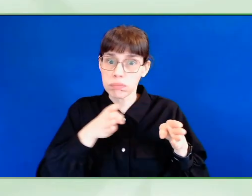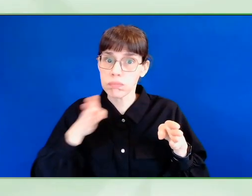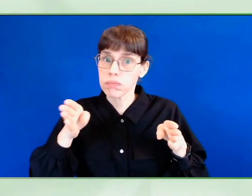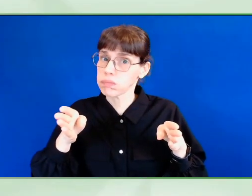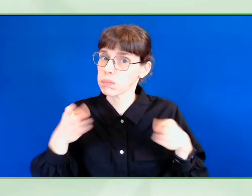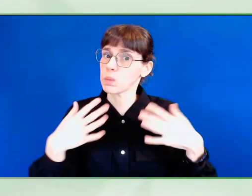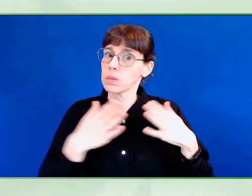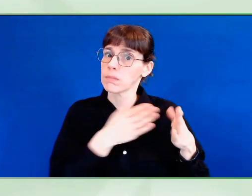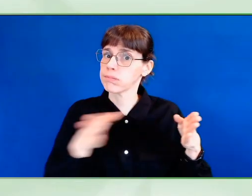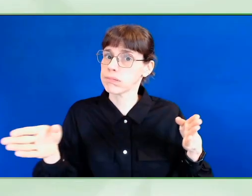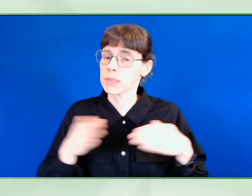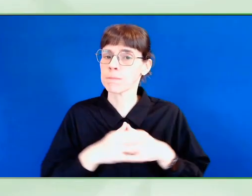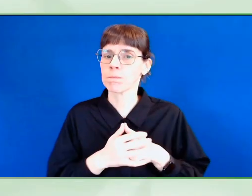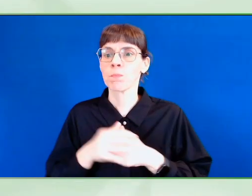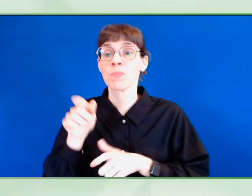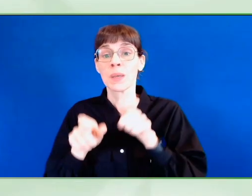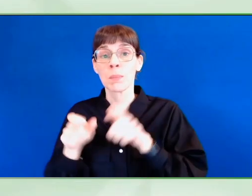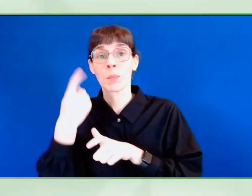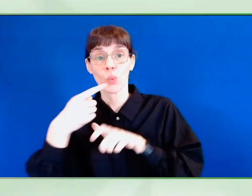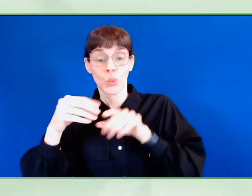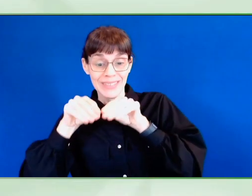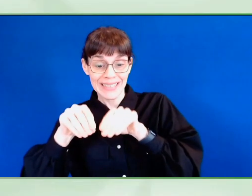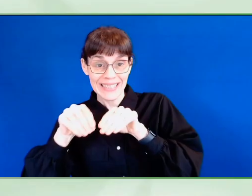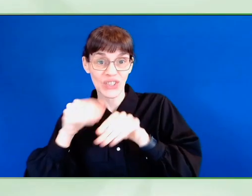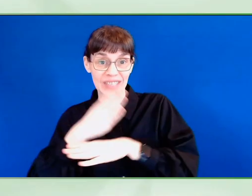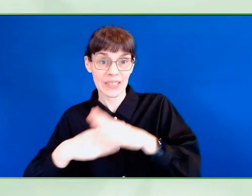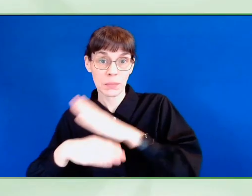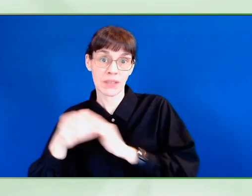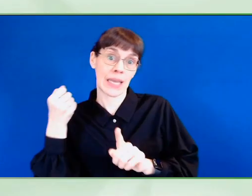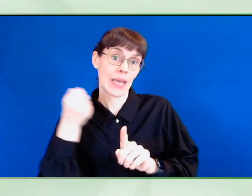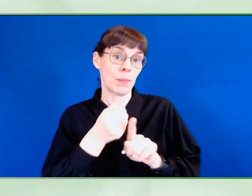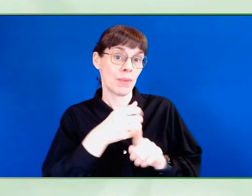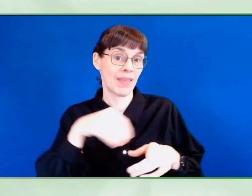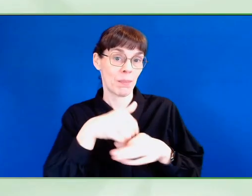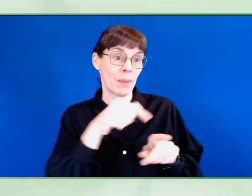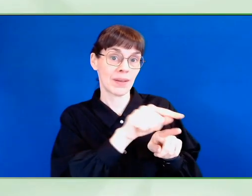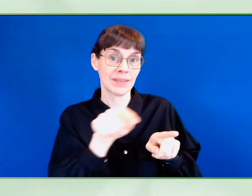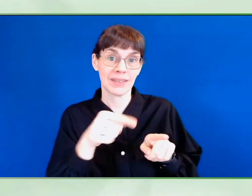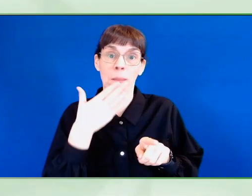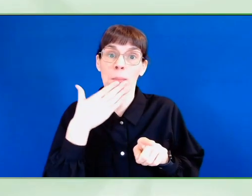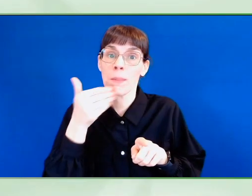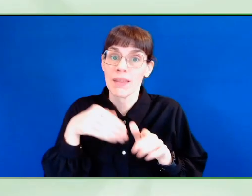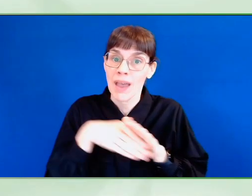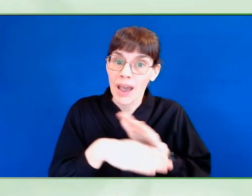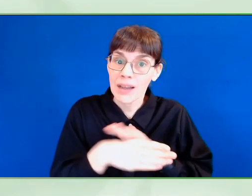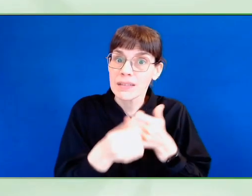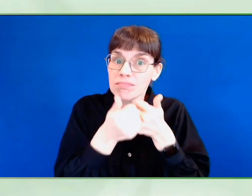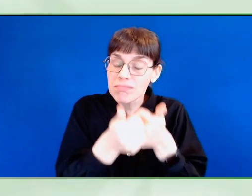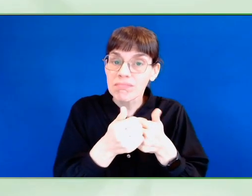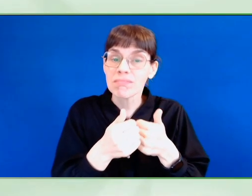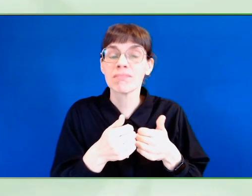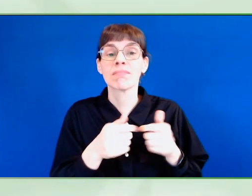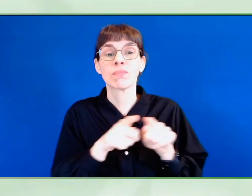instructors with disabilities on our members certainly creates better access and an incredible sense of